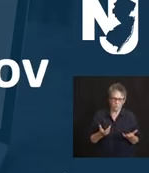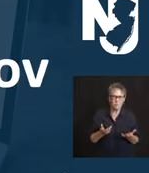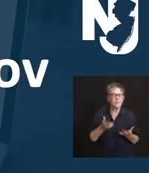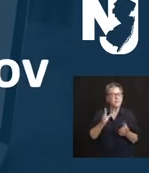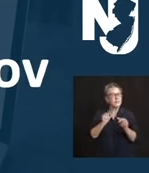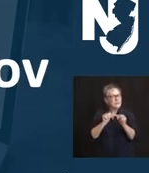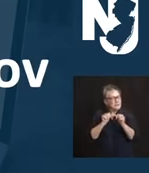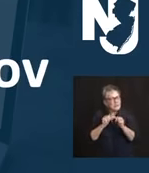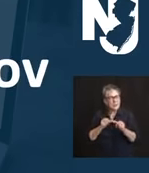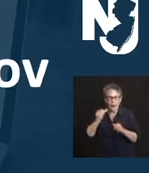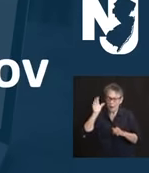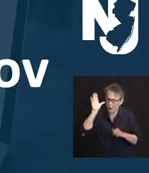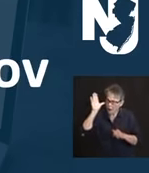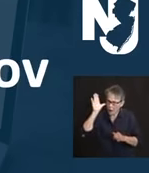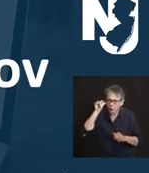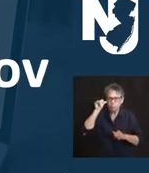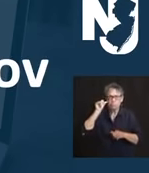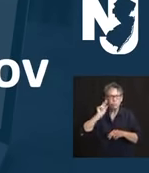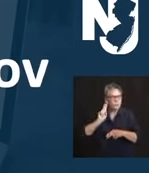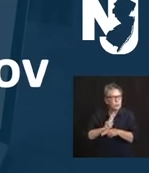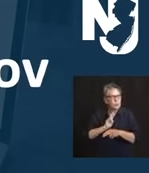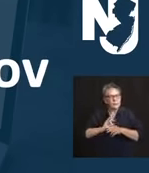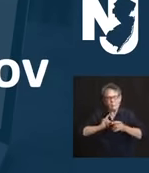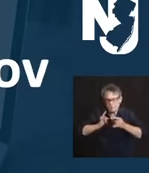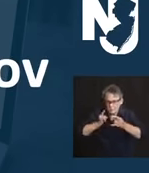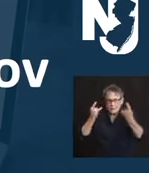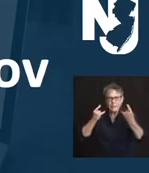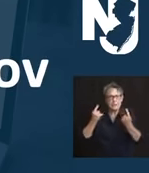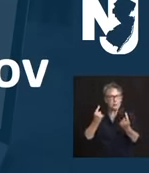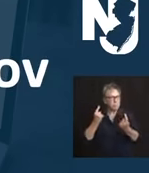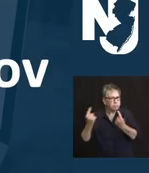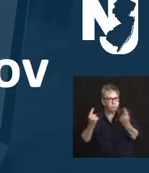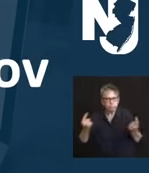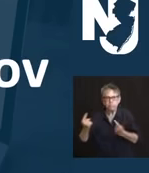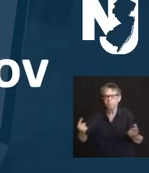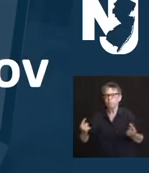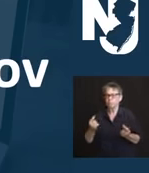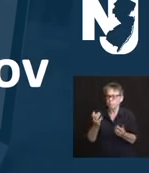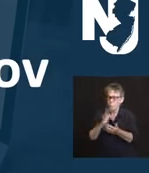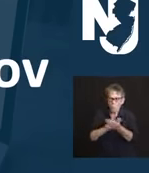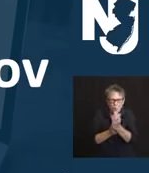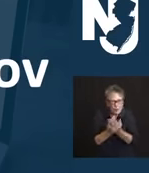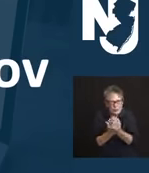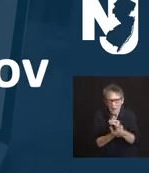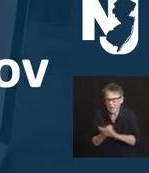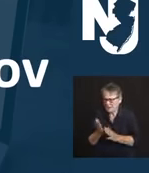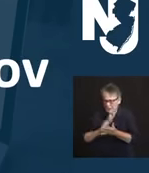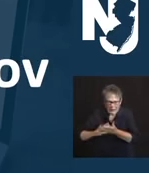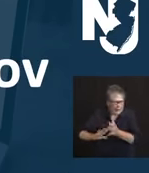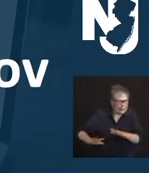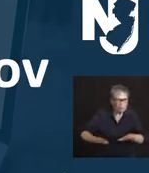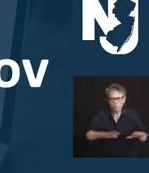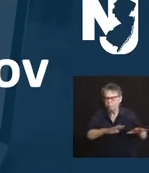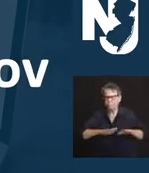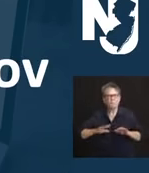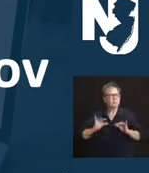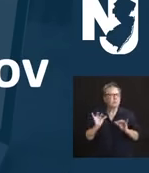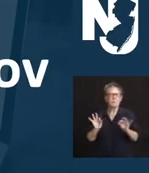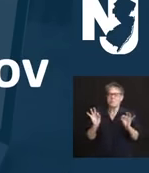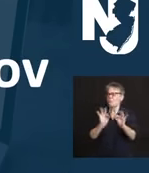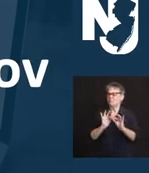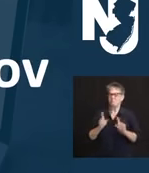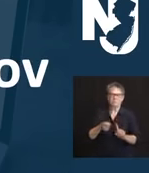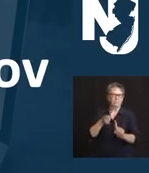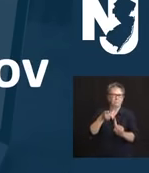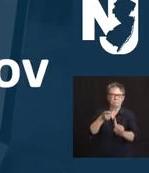back is smooth and sustained and not jolted by stops and starts because we thought we could go back to the old way